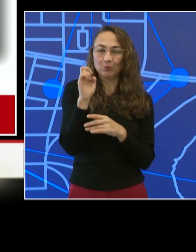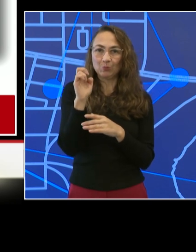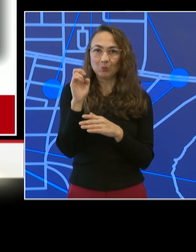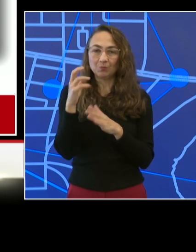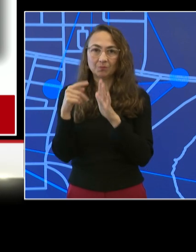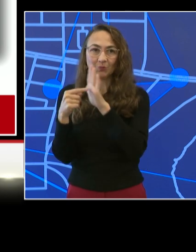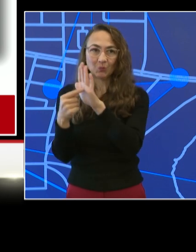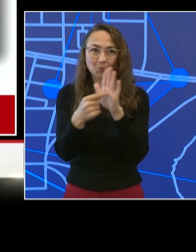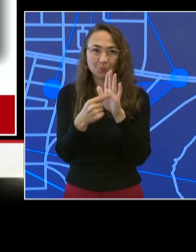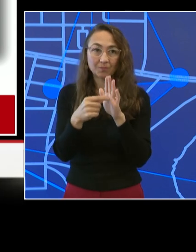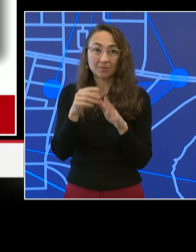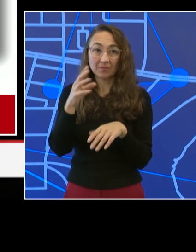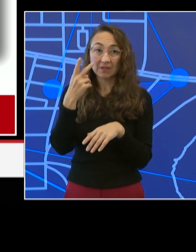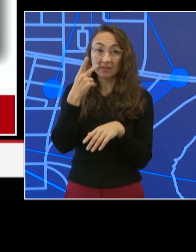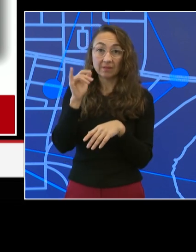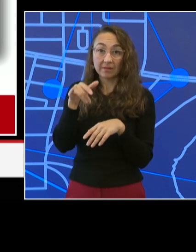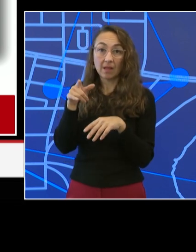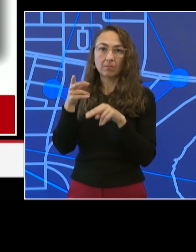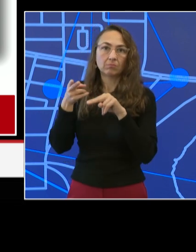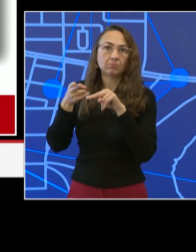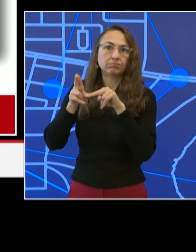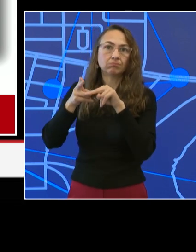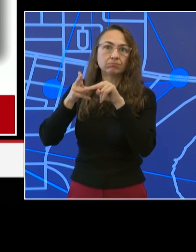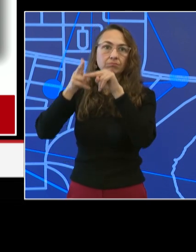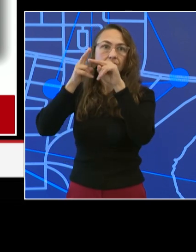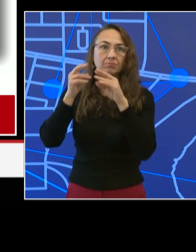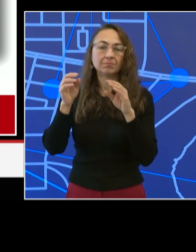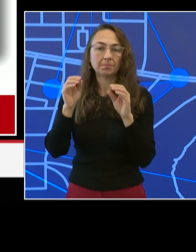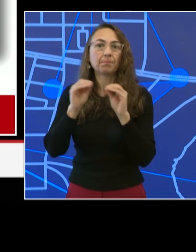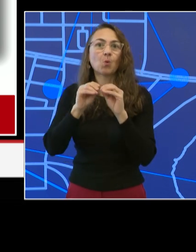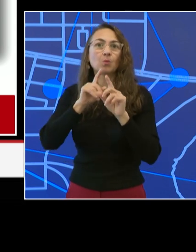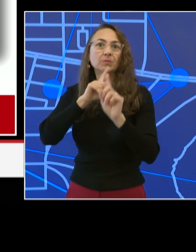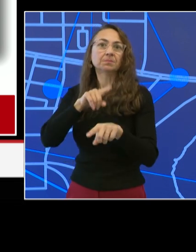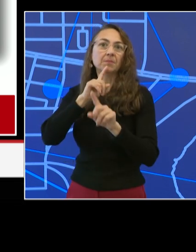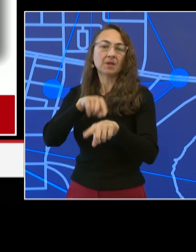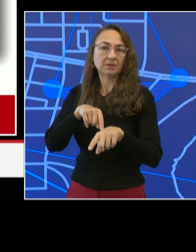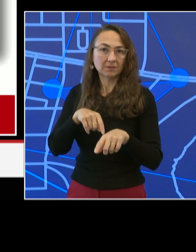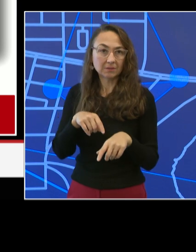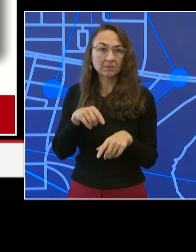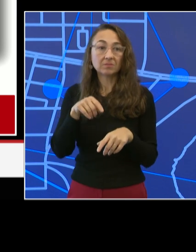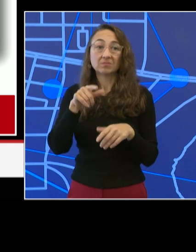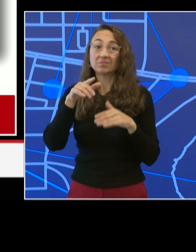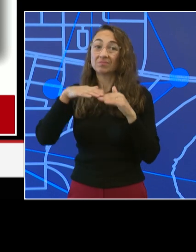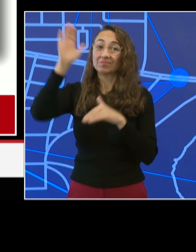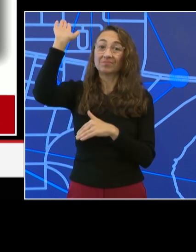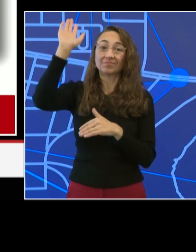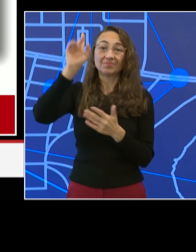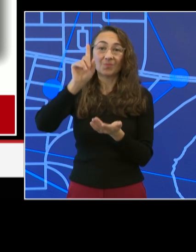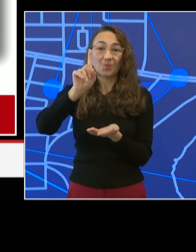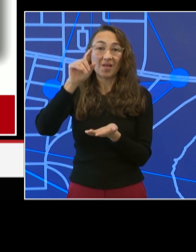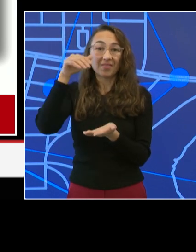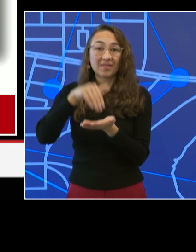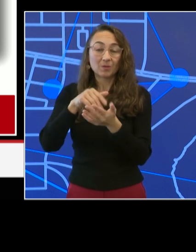year, Falcon has responded to more than 1,100 calls for service, performed more than 1,000 traffic checks,